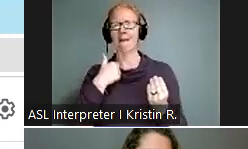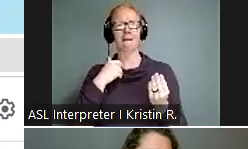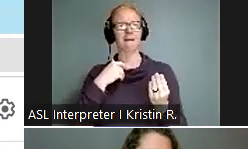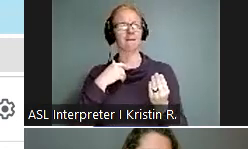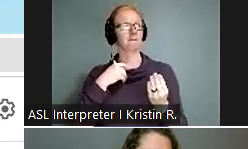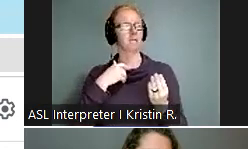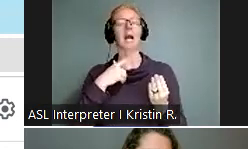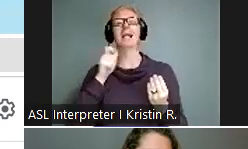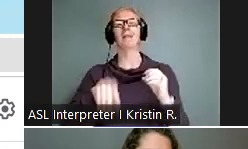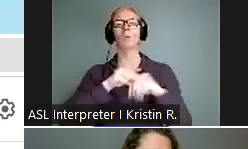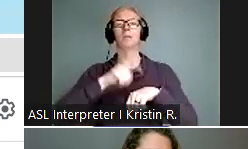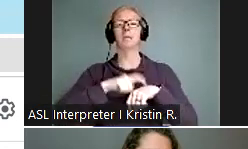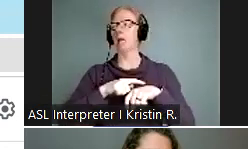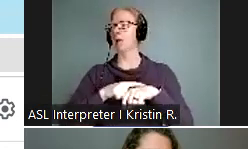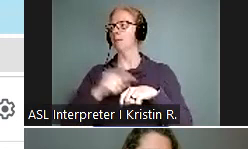some extra time to secure those.